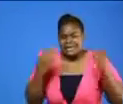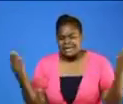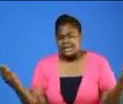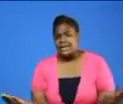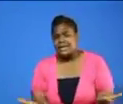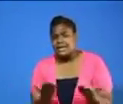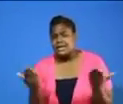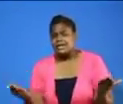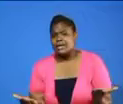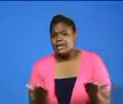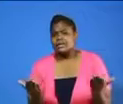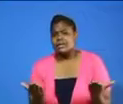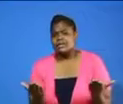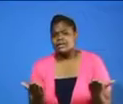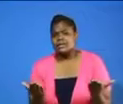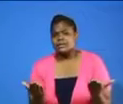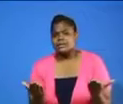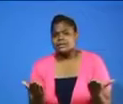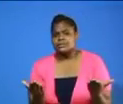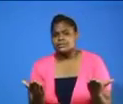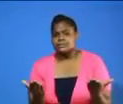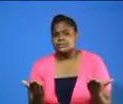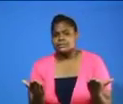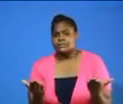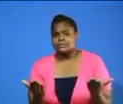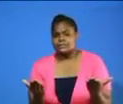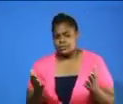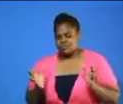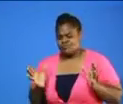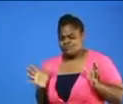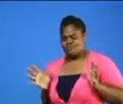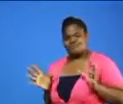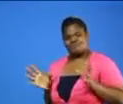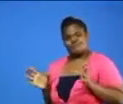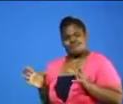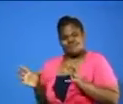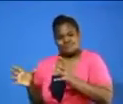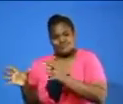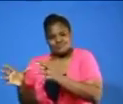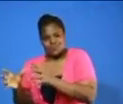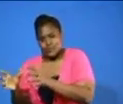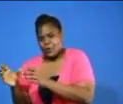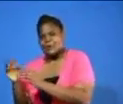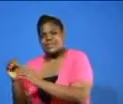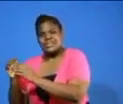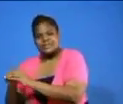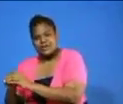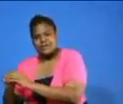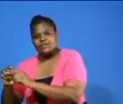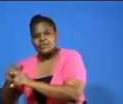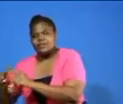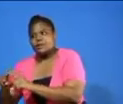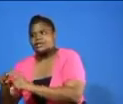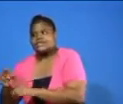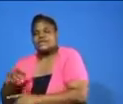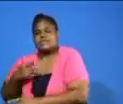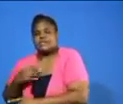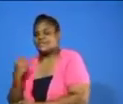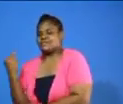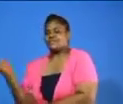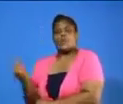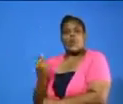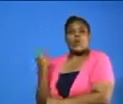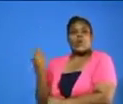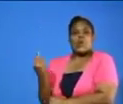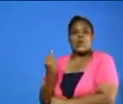Here you are in a crowd, but you feel so alone. Here, when